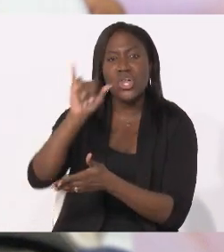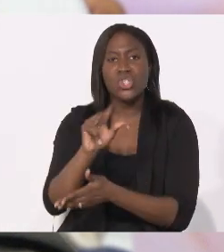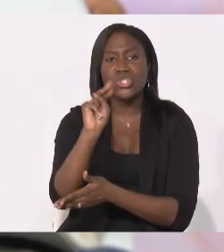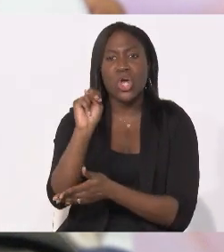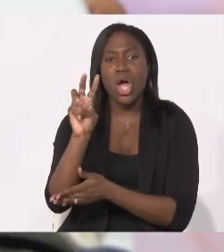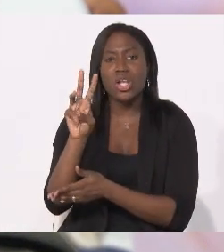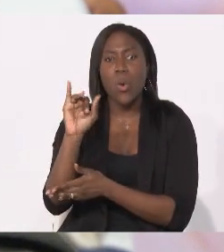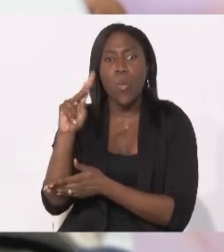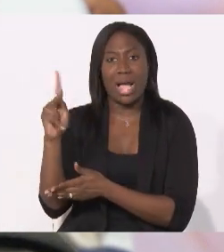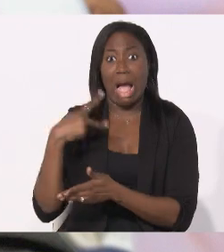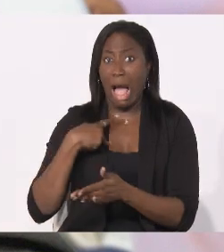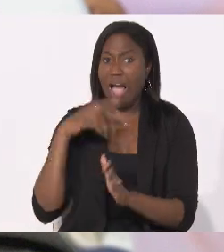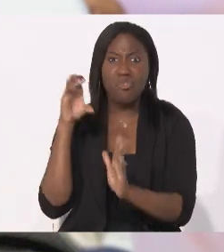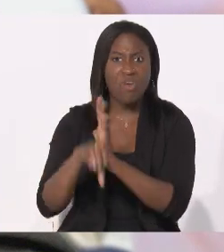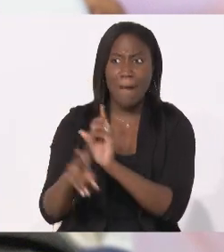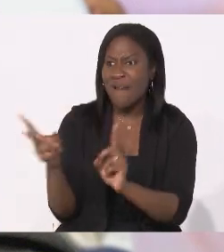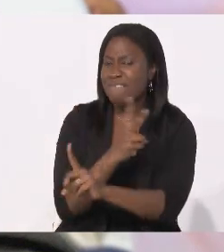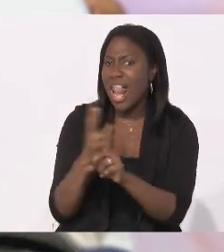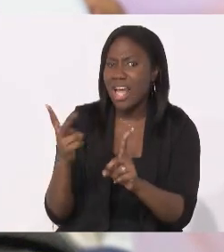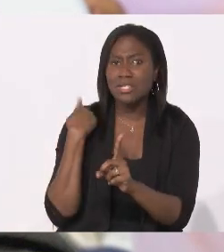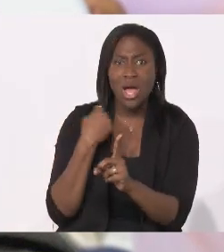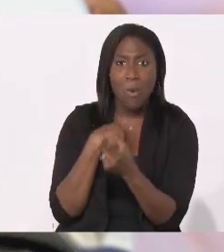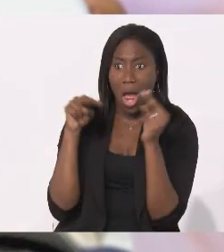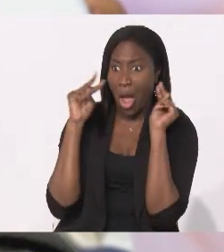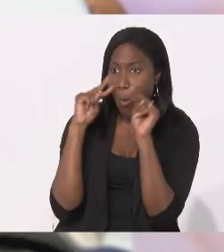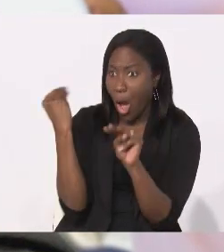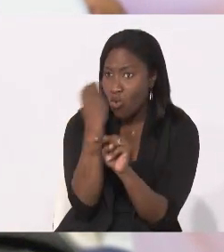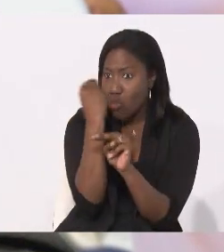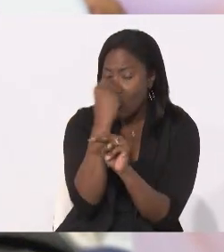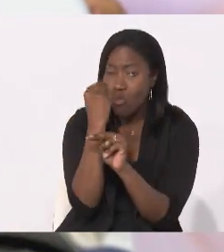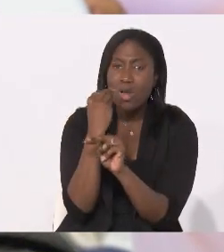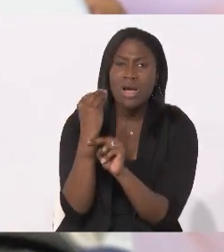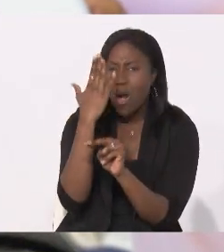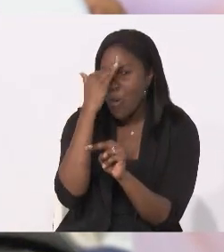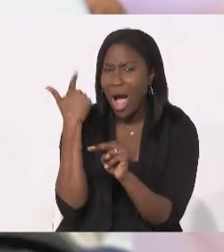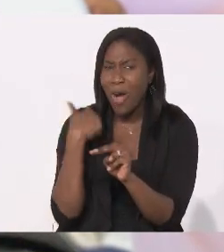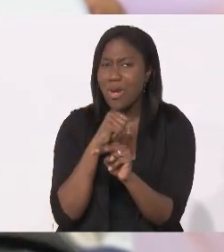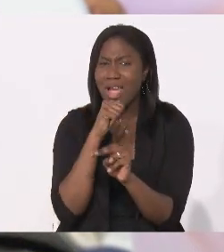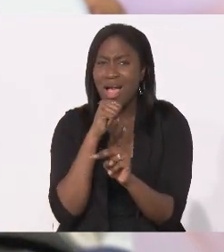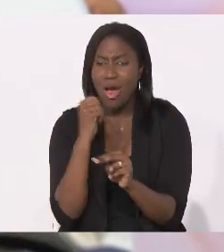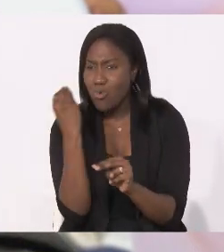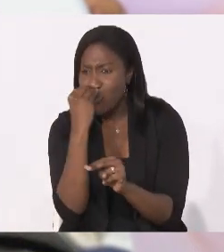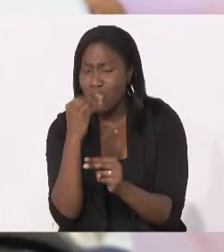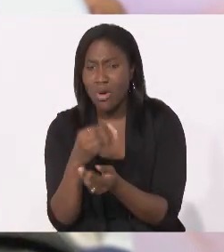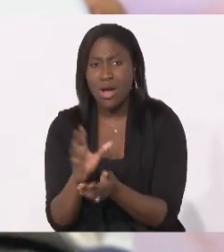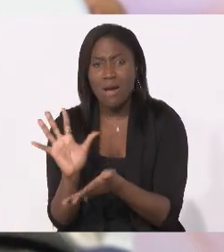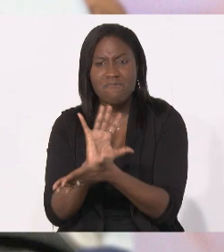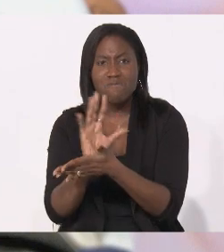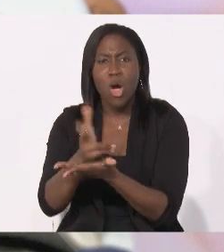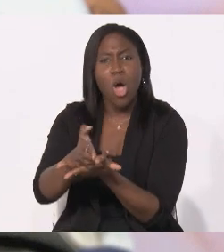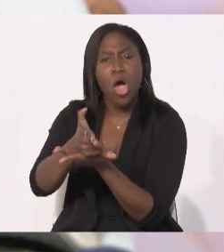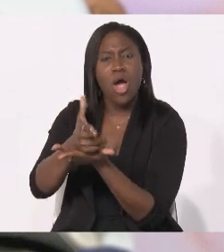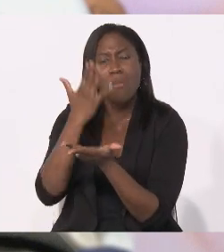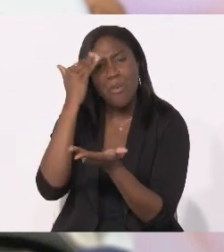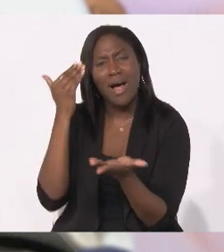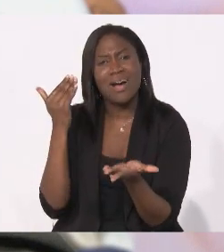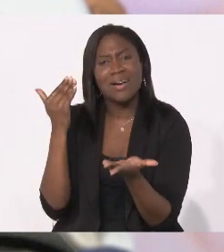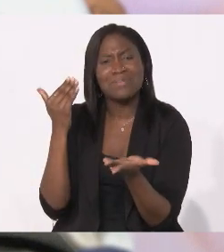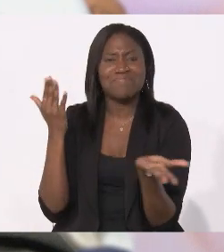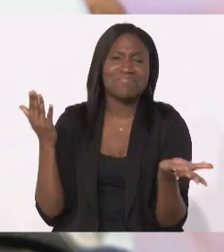violence. We'll watch John Wick. Why are we not watching the films that with guns? And I'm saying that loosely because until we start to say